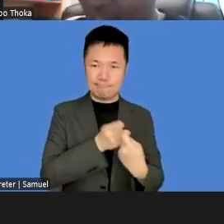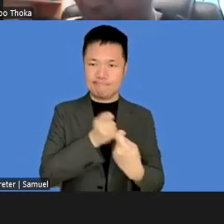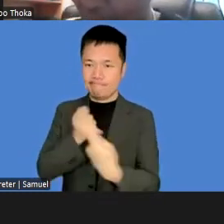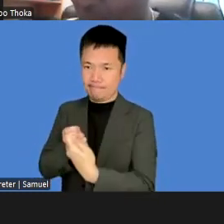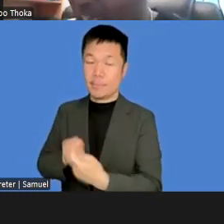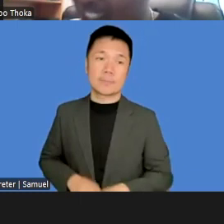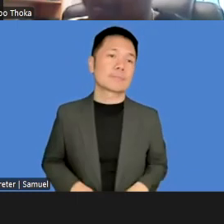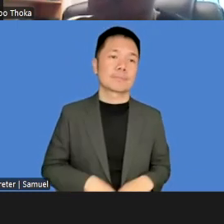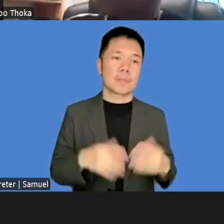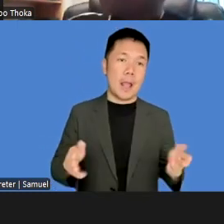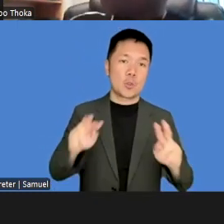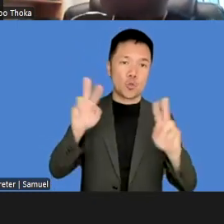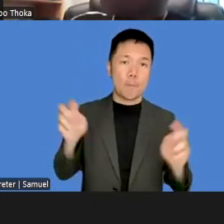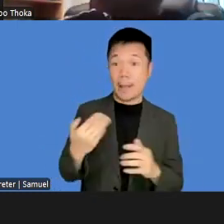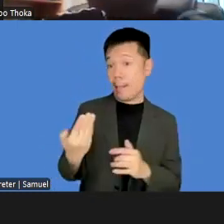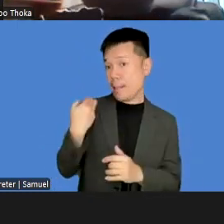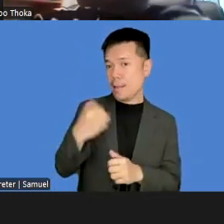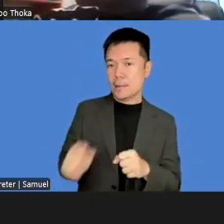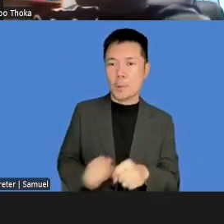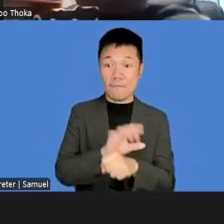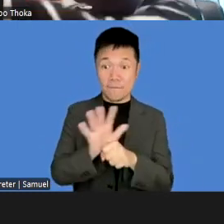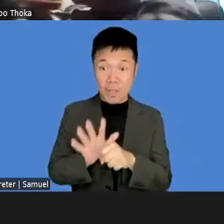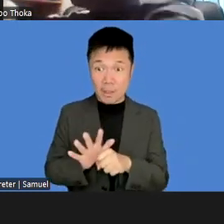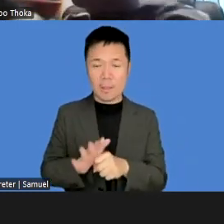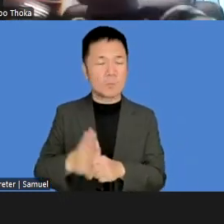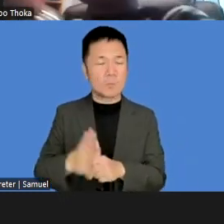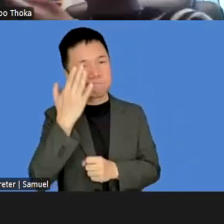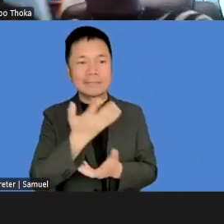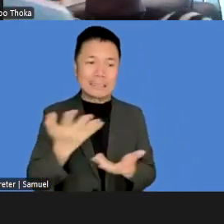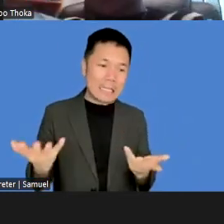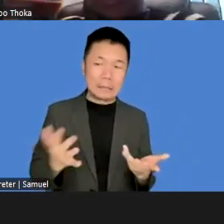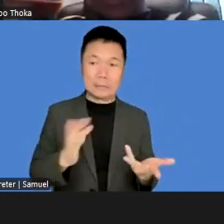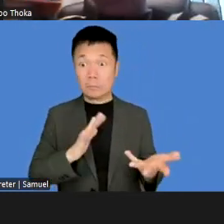COVID-19 pandemic took place. We know what happened there.